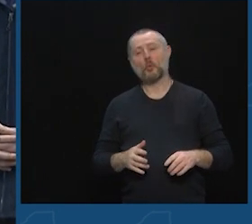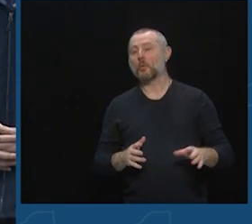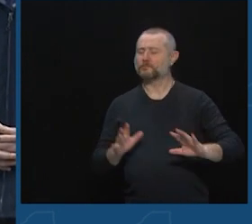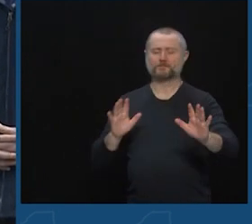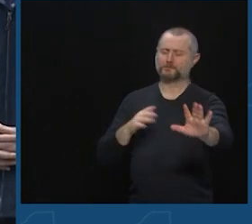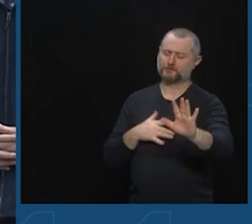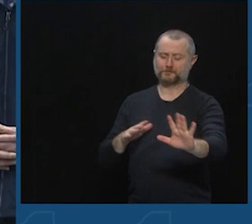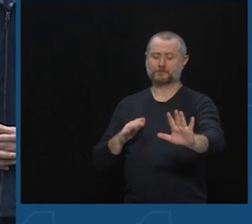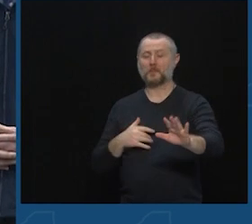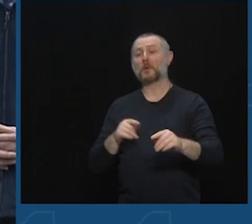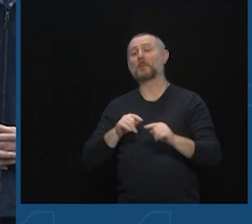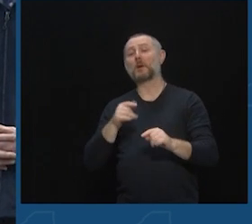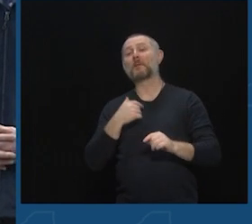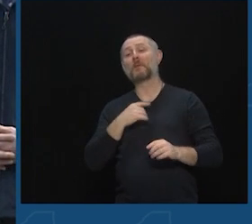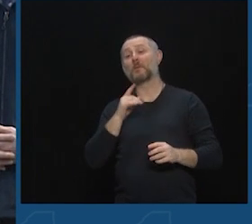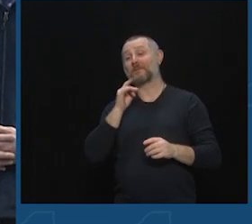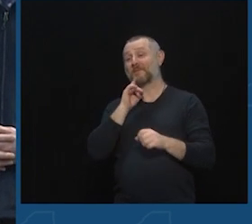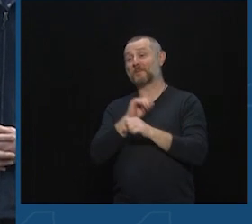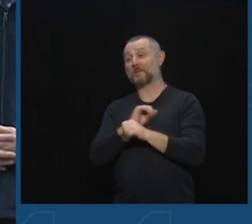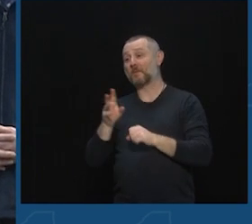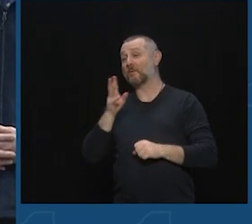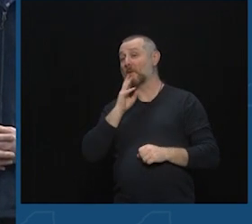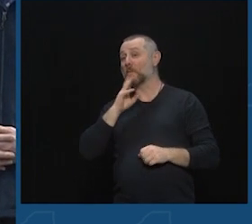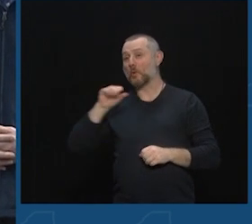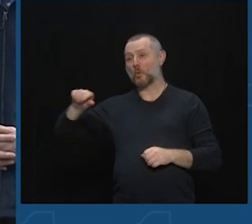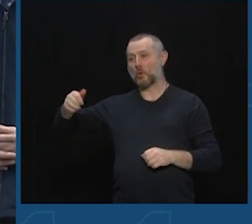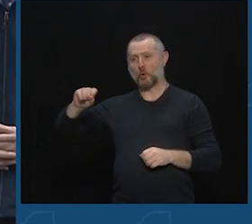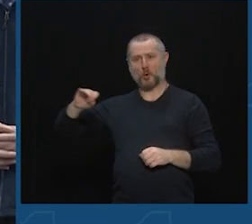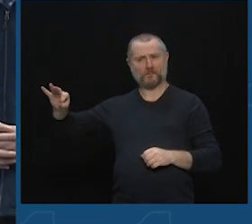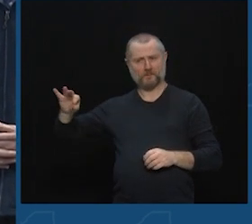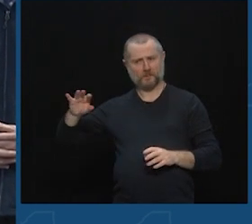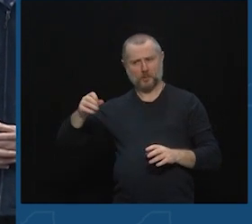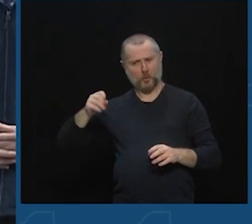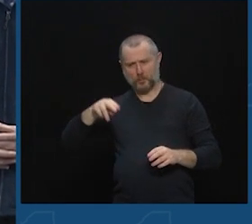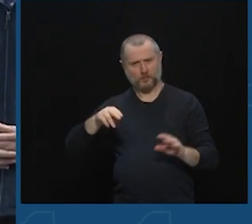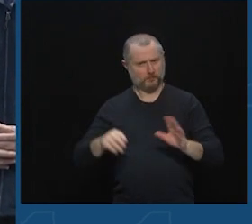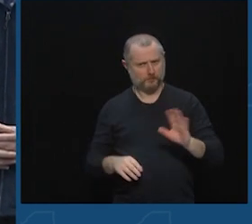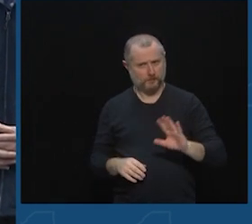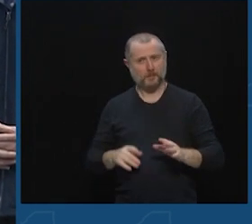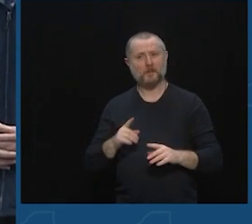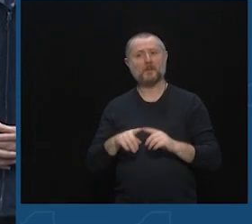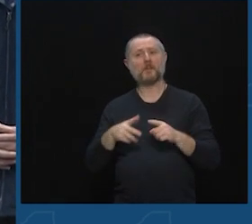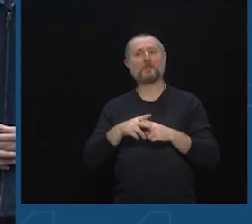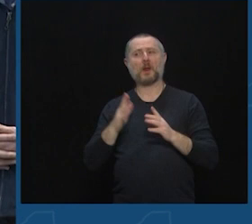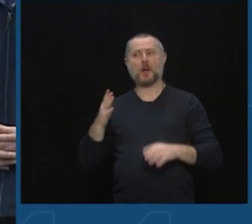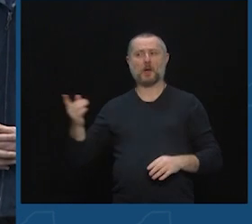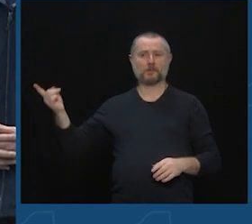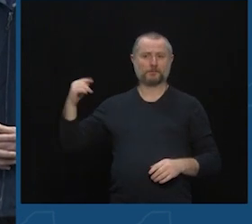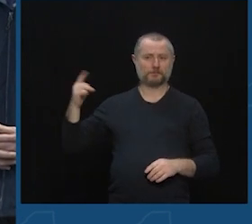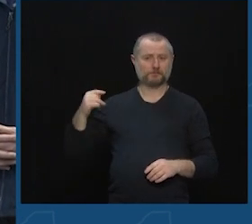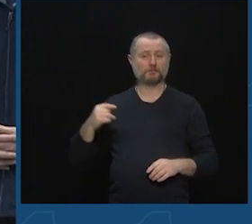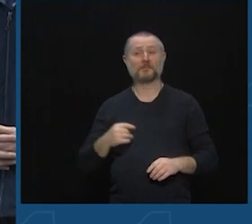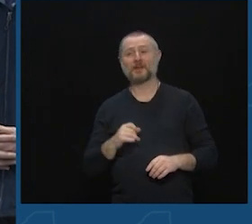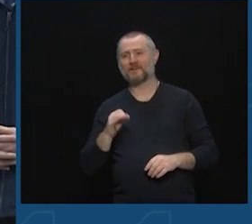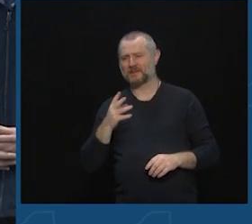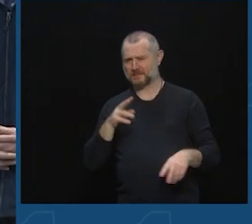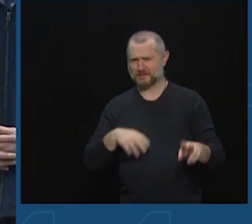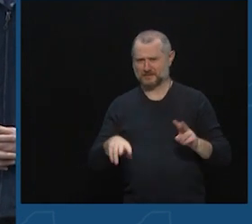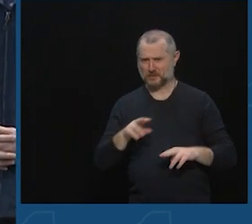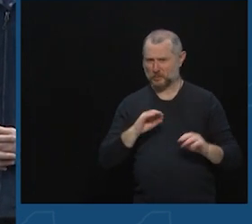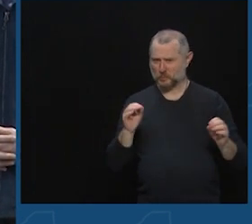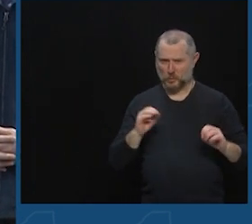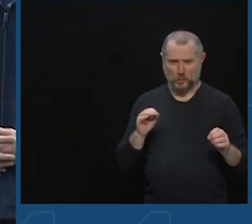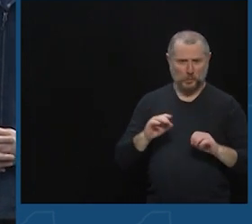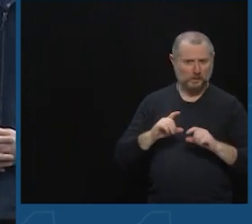on, call a plumber. If you don't have leaks anywhere, if you don't see that frost, if you don't see that condensation, you want to turn